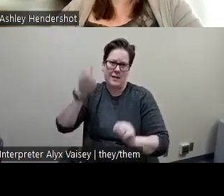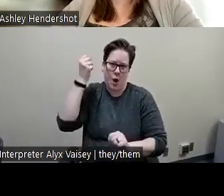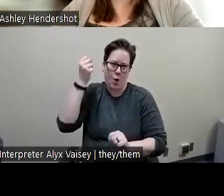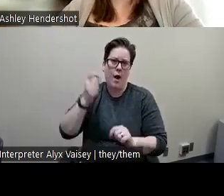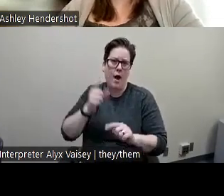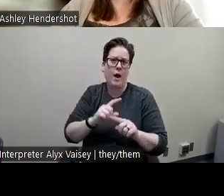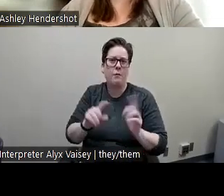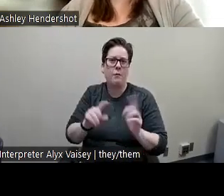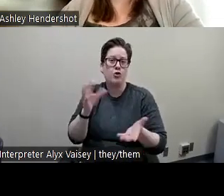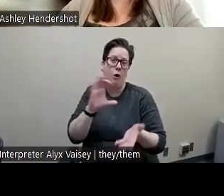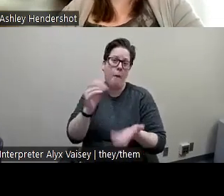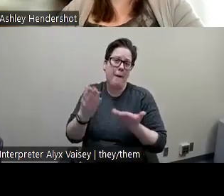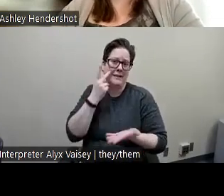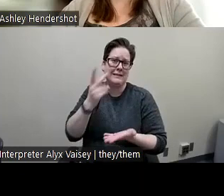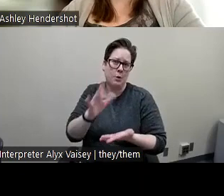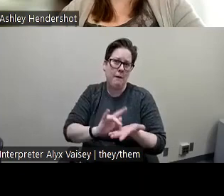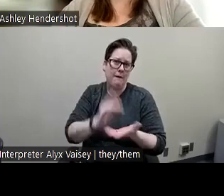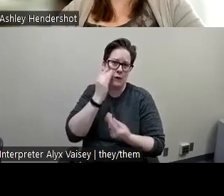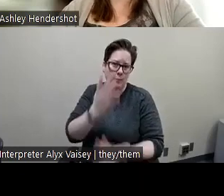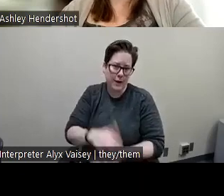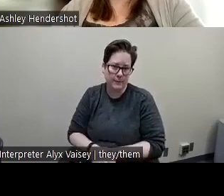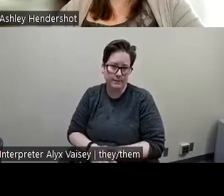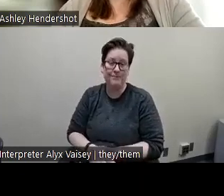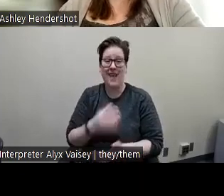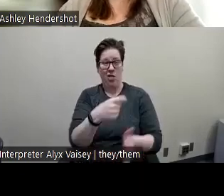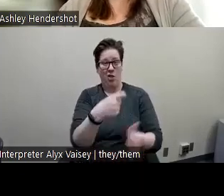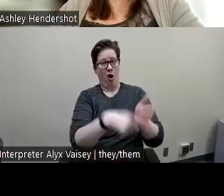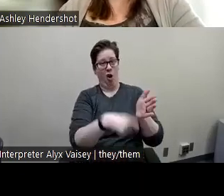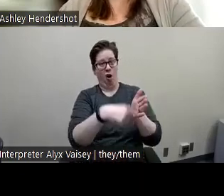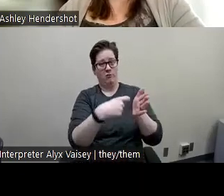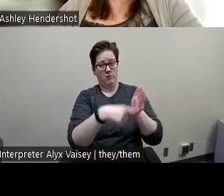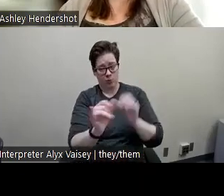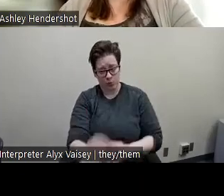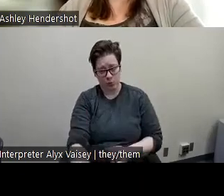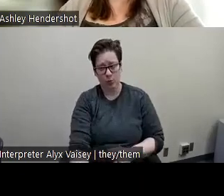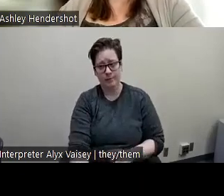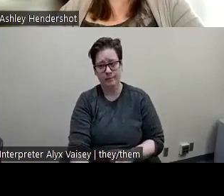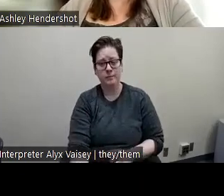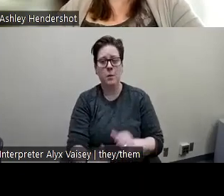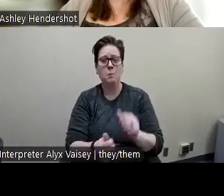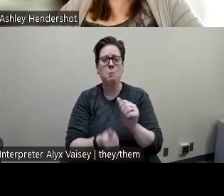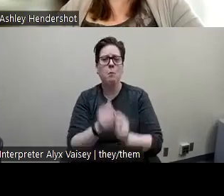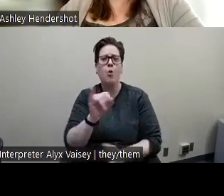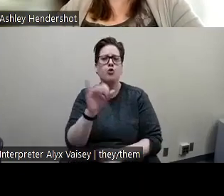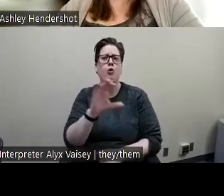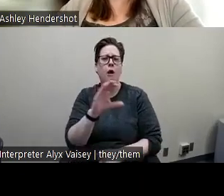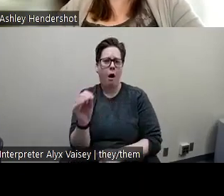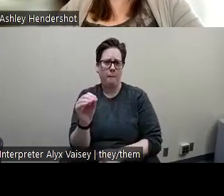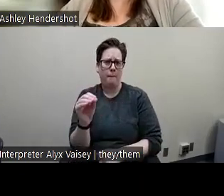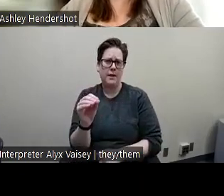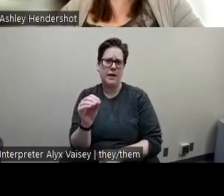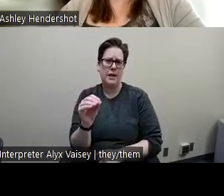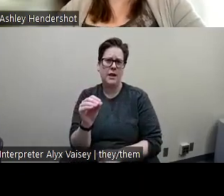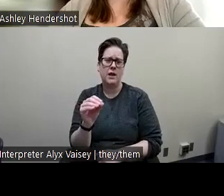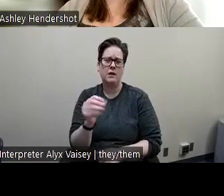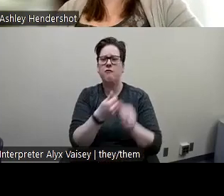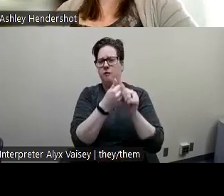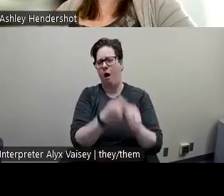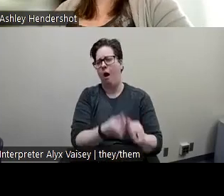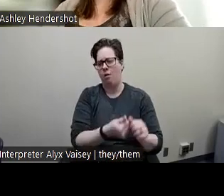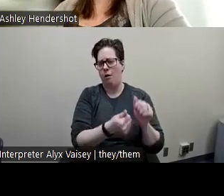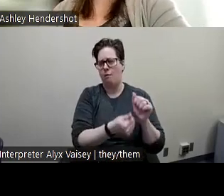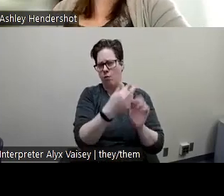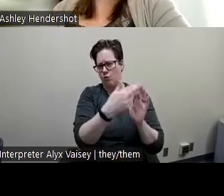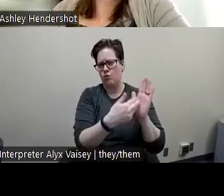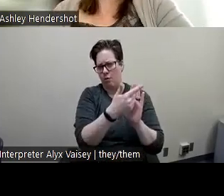information. Cost of testing is also a concern. I will say most insurers who align with the guidelines, we don't see many